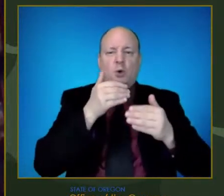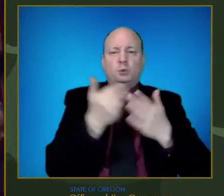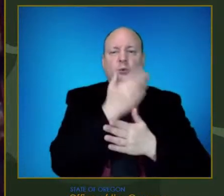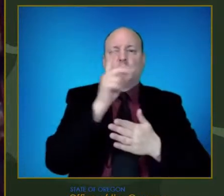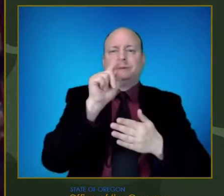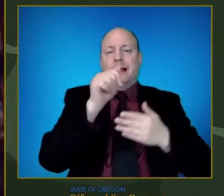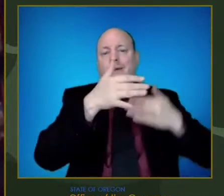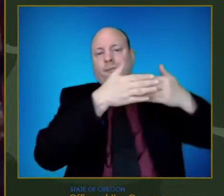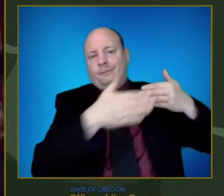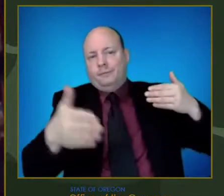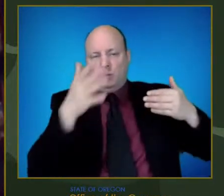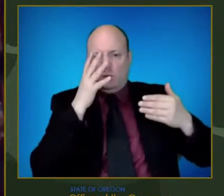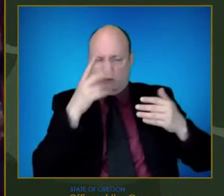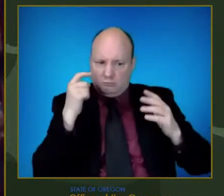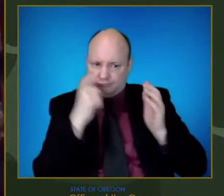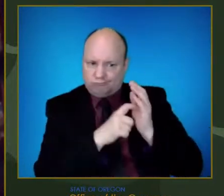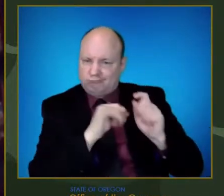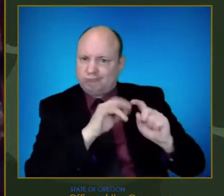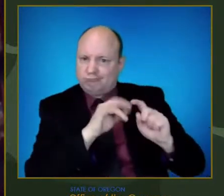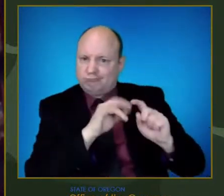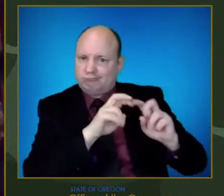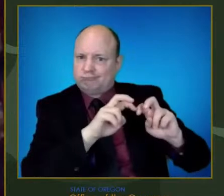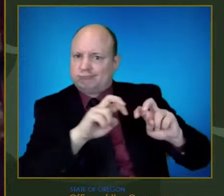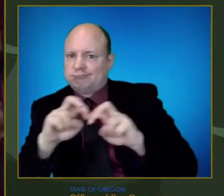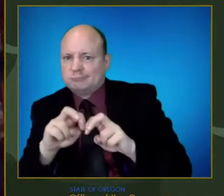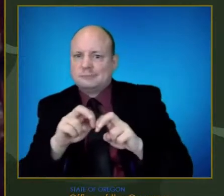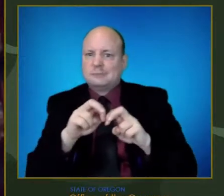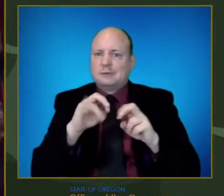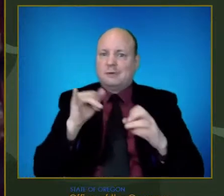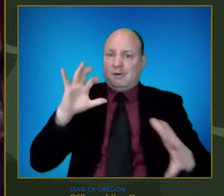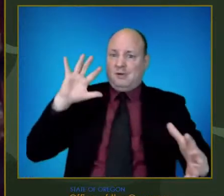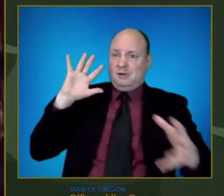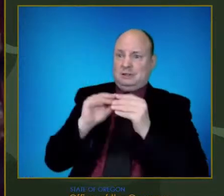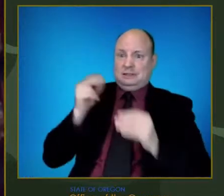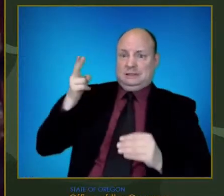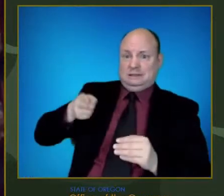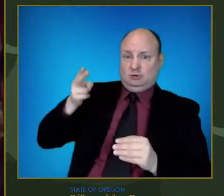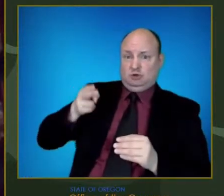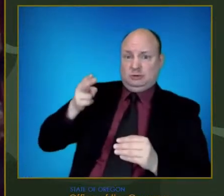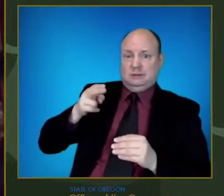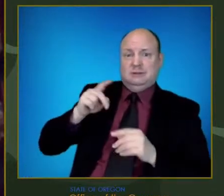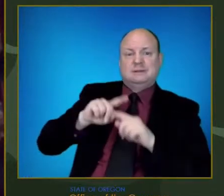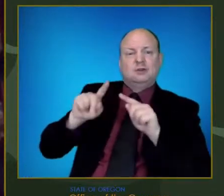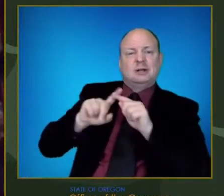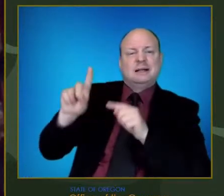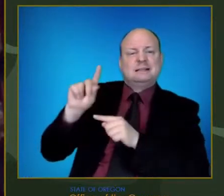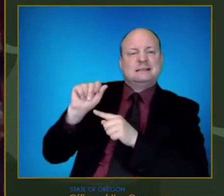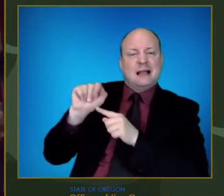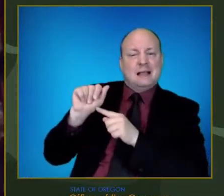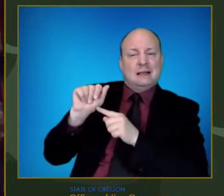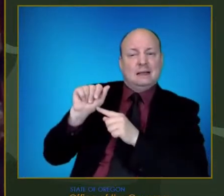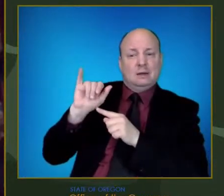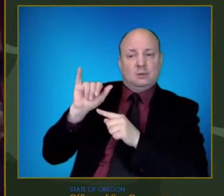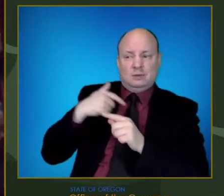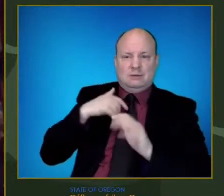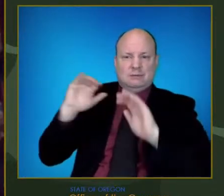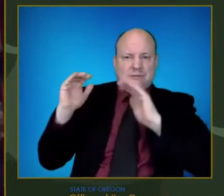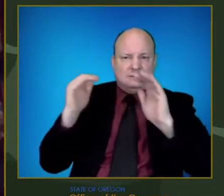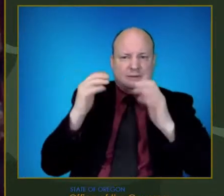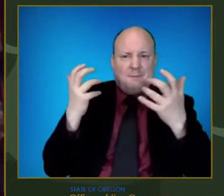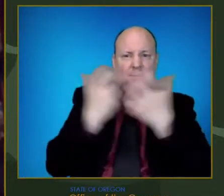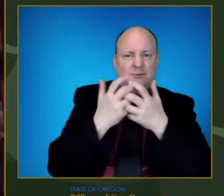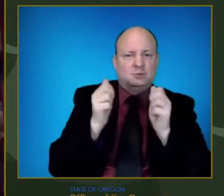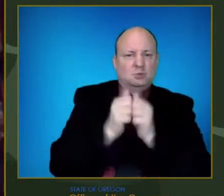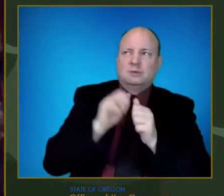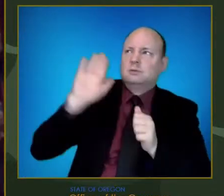rapid reporting of historical data whenever the CDC definitions of variants of concern are updated, and the dashboard will be updated with this